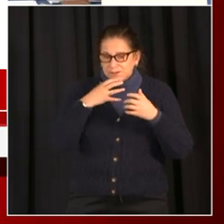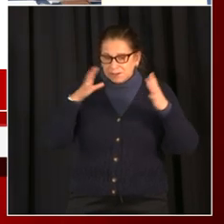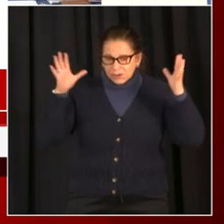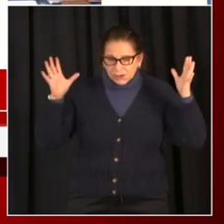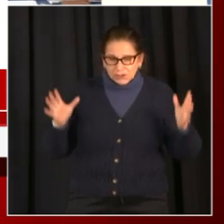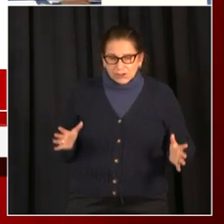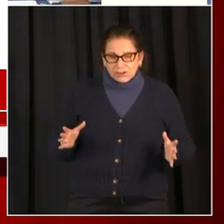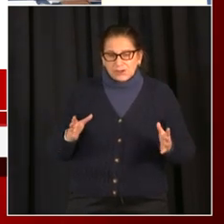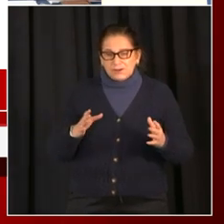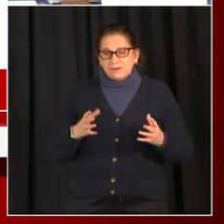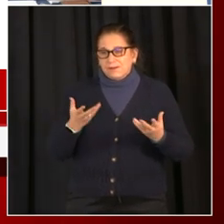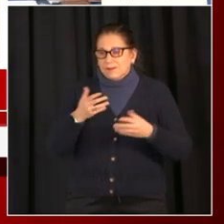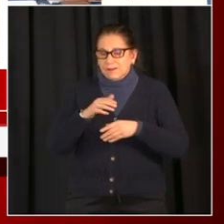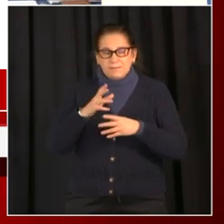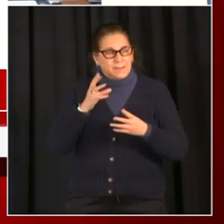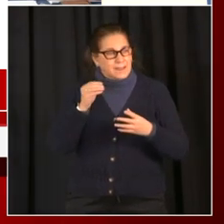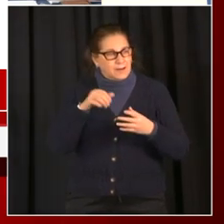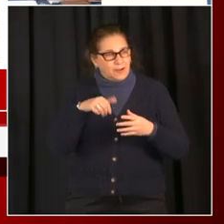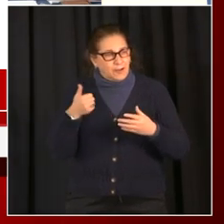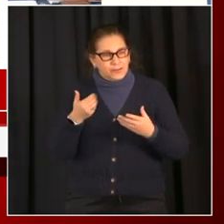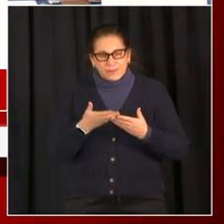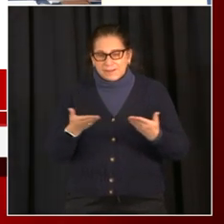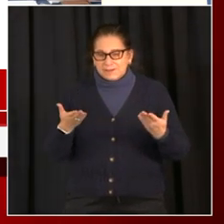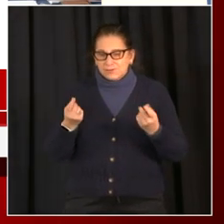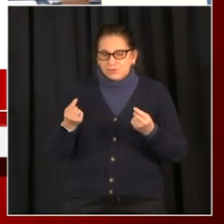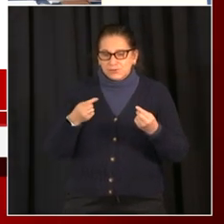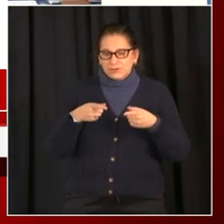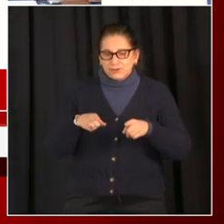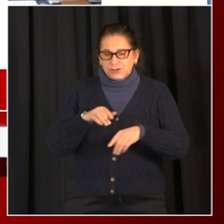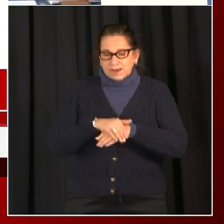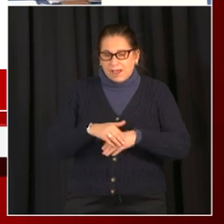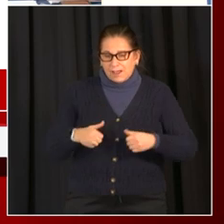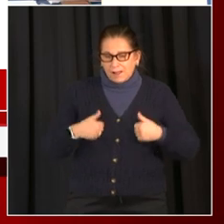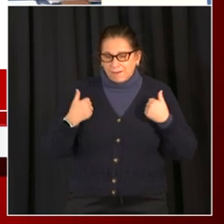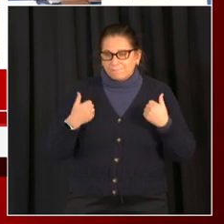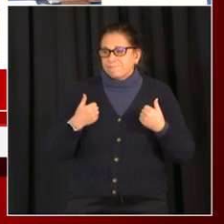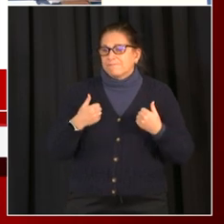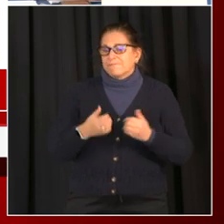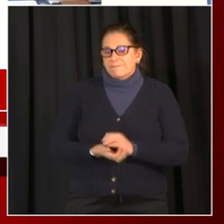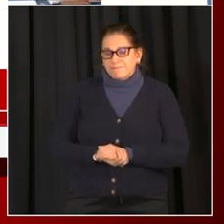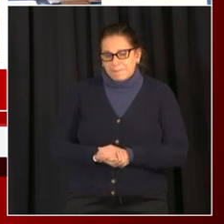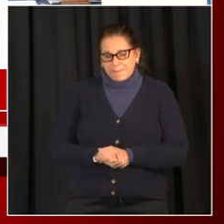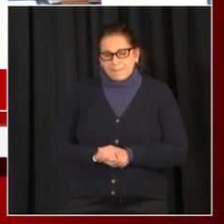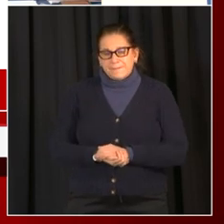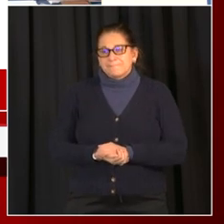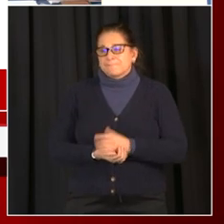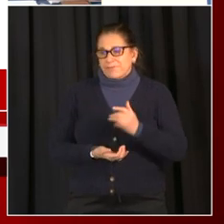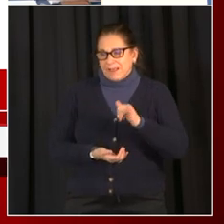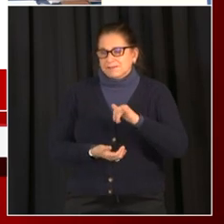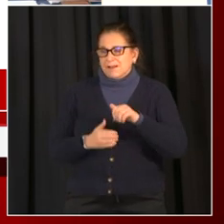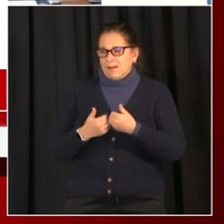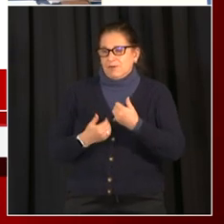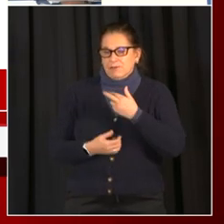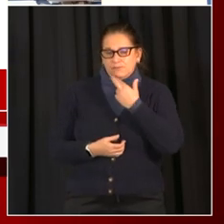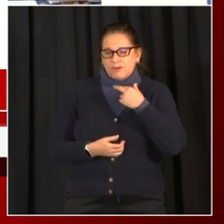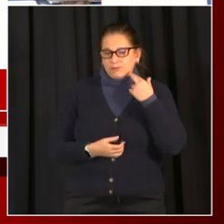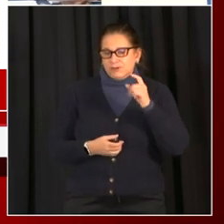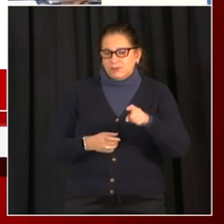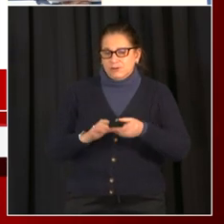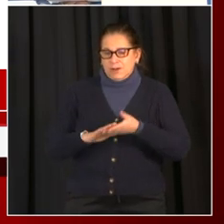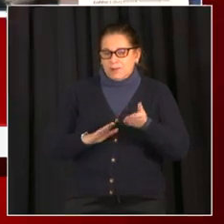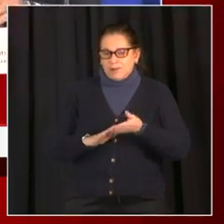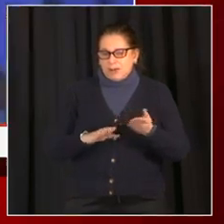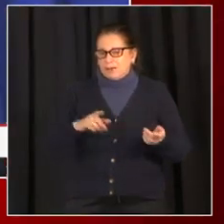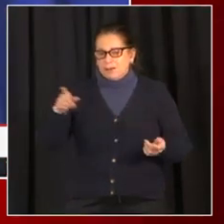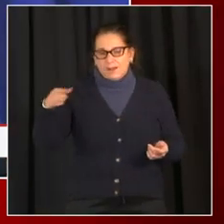us for tomorrow's Recovery Weekly check-in in order to answer questions from restaurant operators as well. To that,